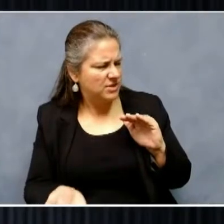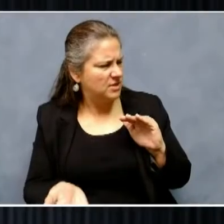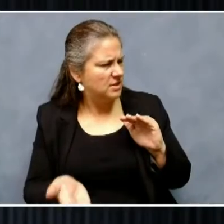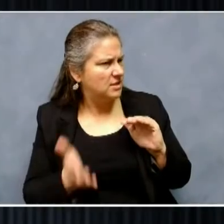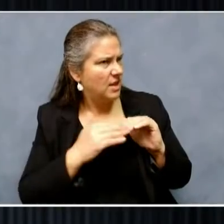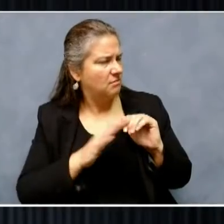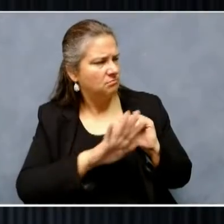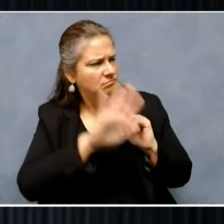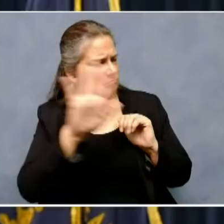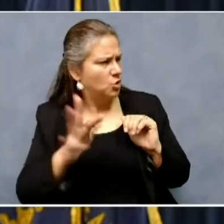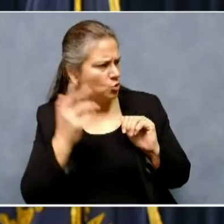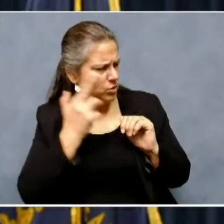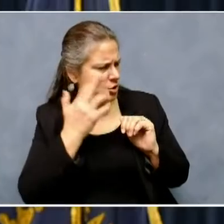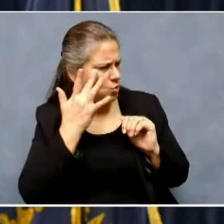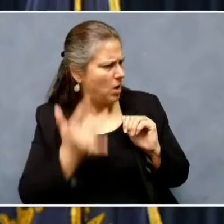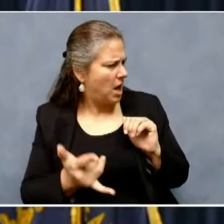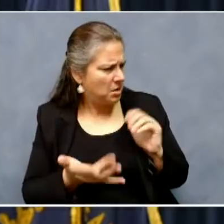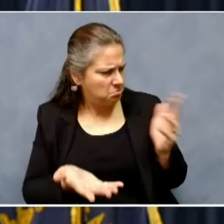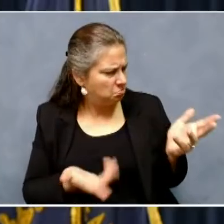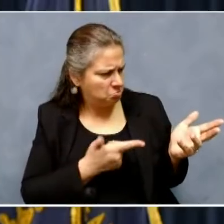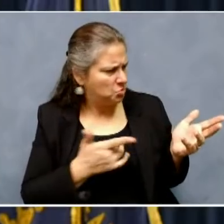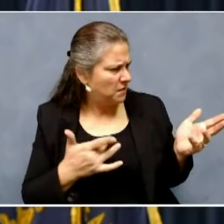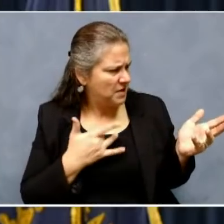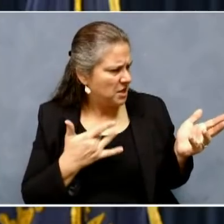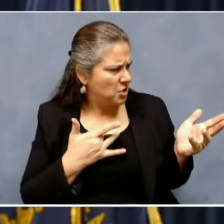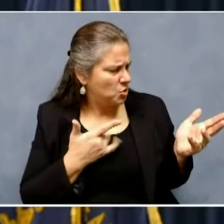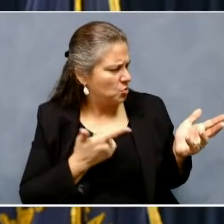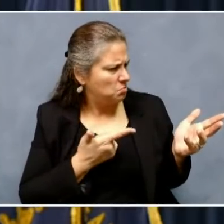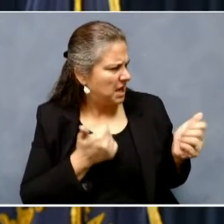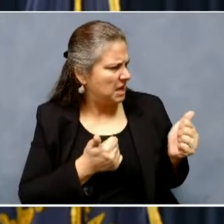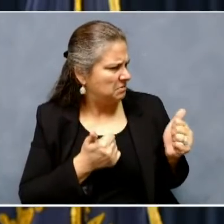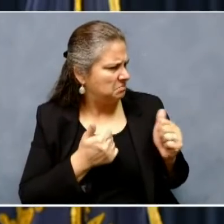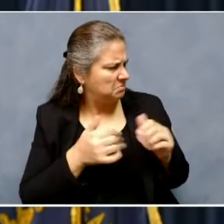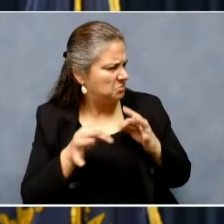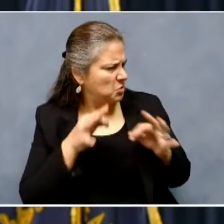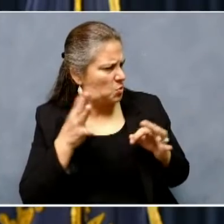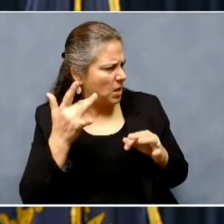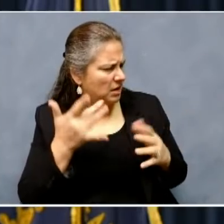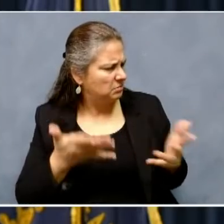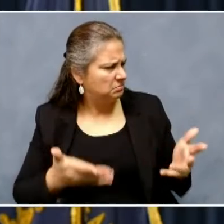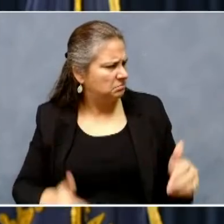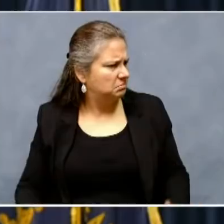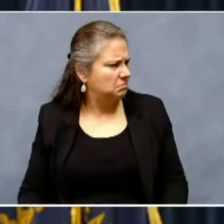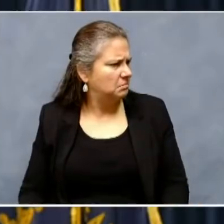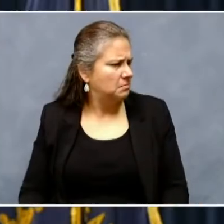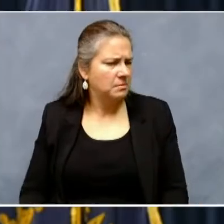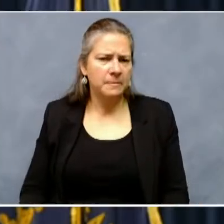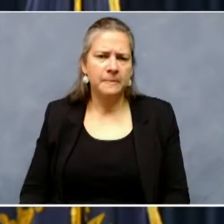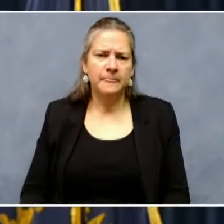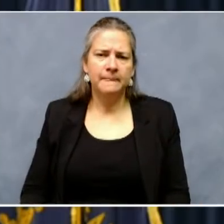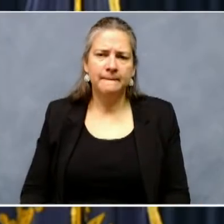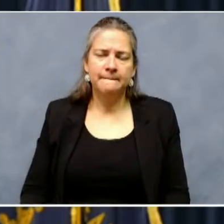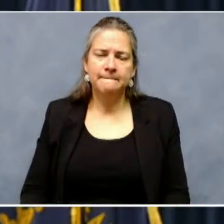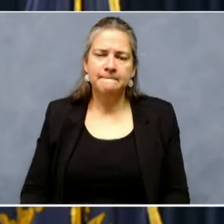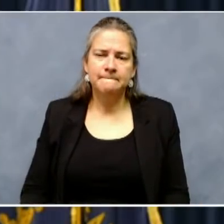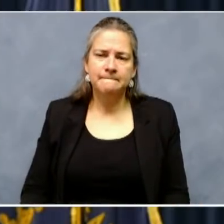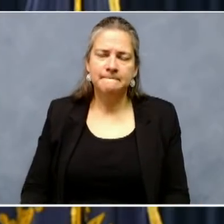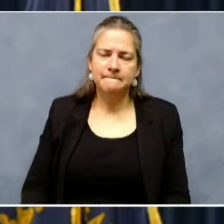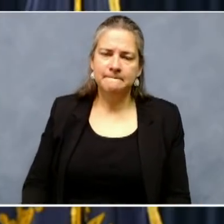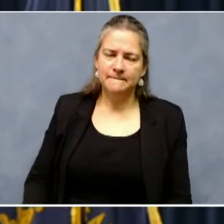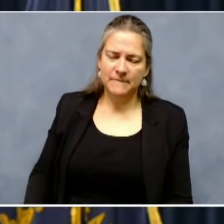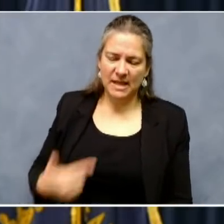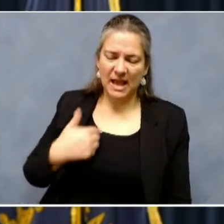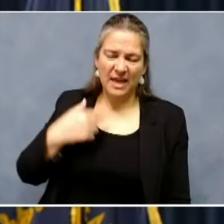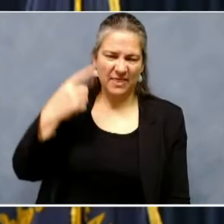there's a reason for that, or if you can kind of expand on a reason for that possibly. Well, I think there are a number